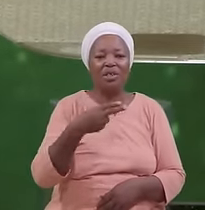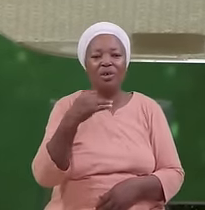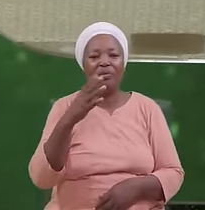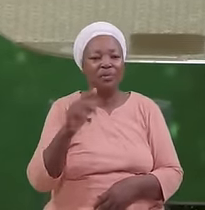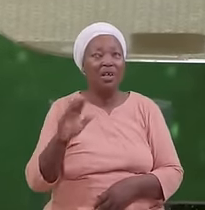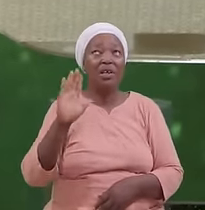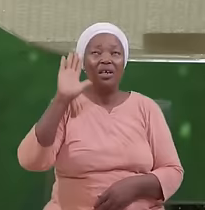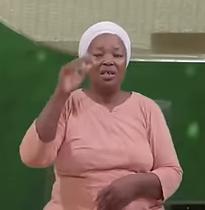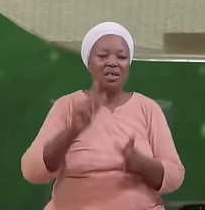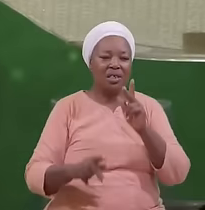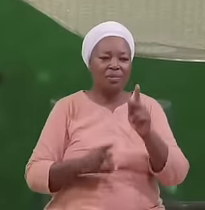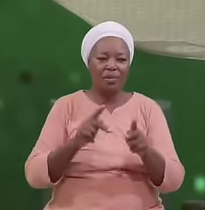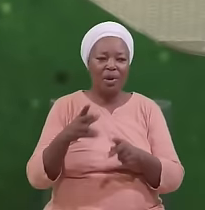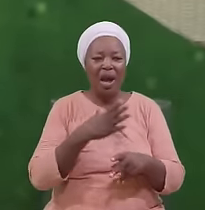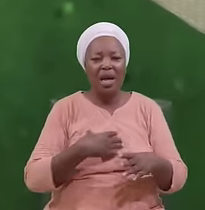people.